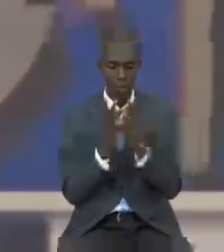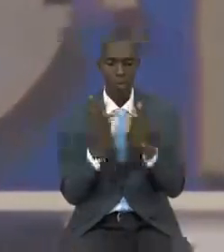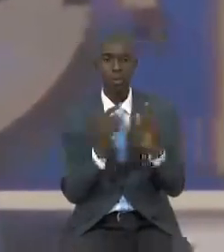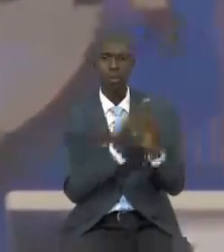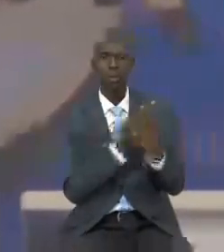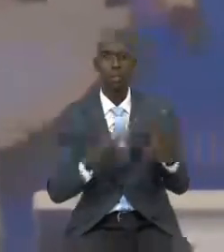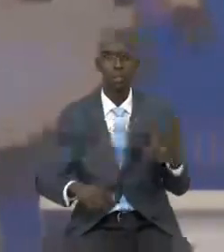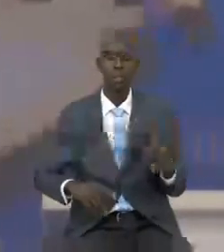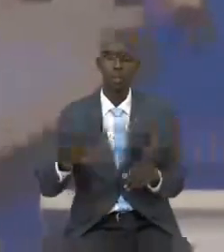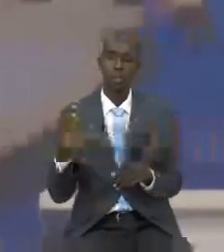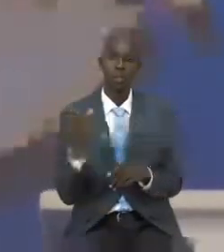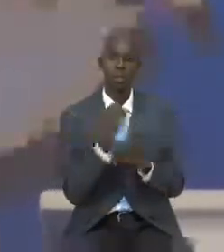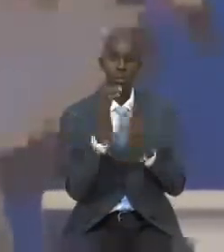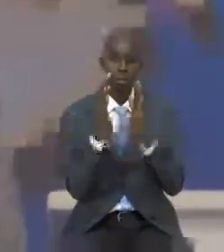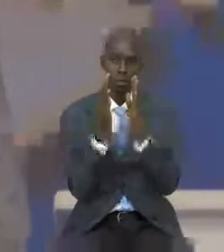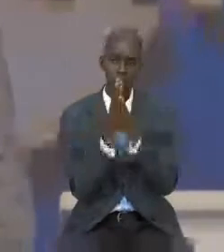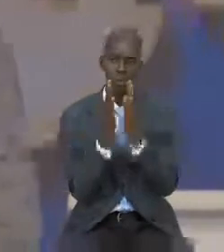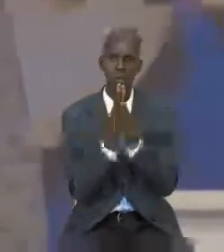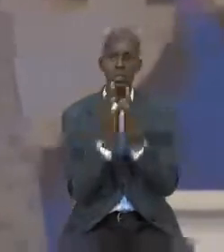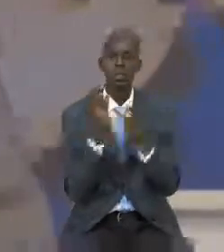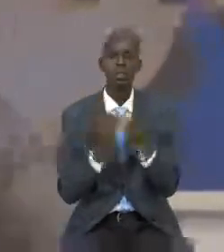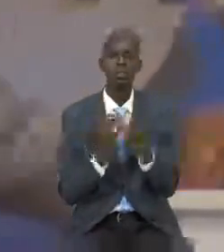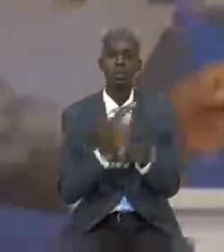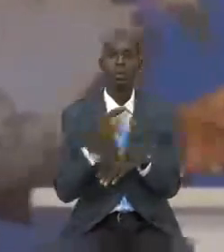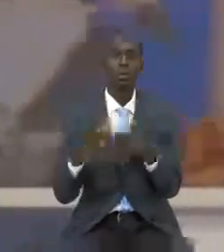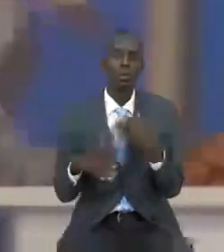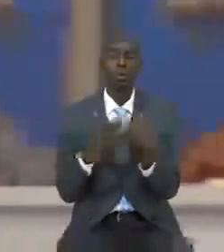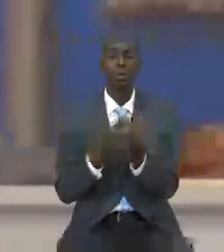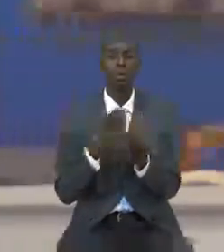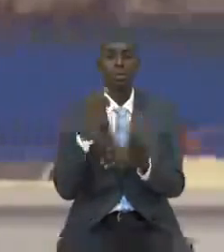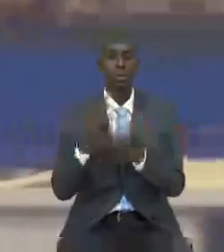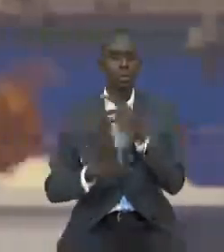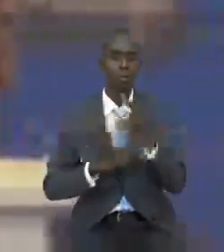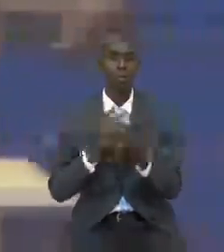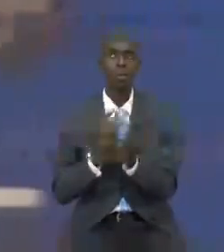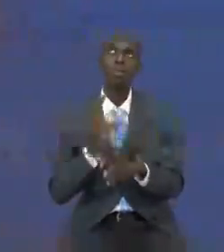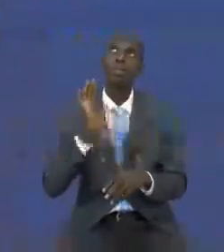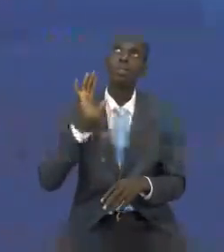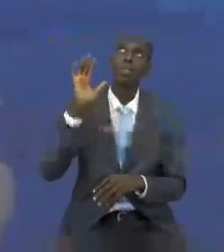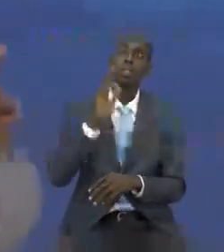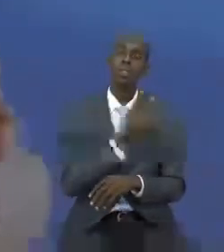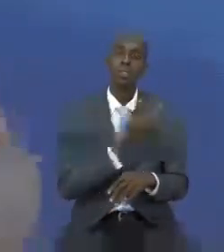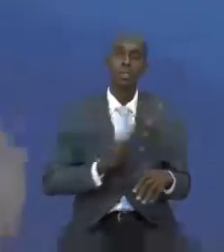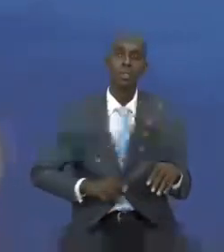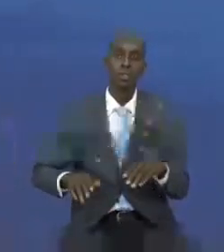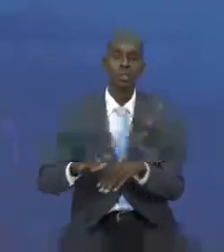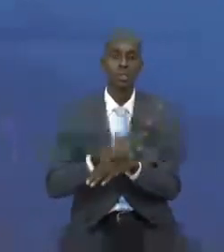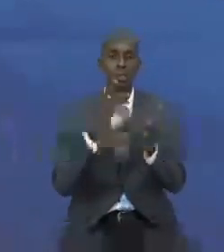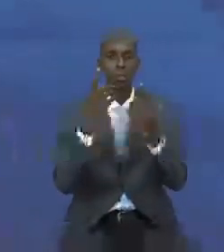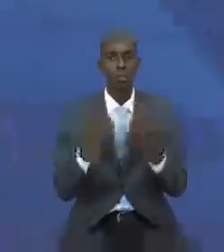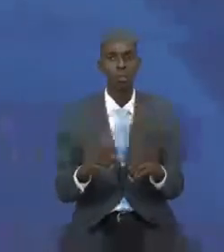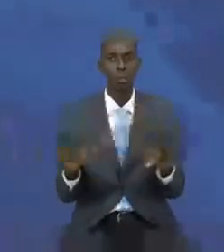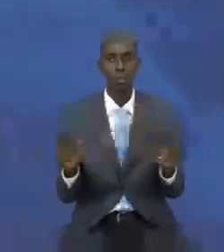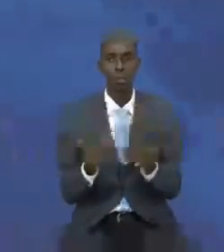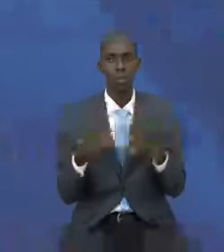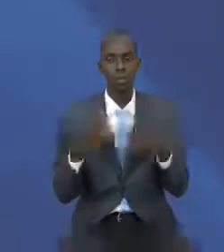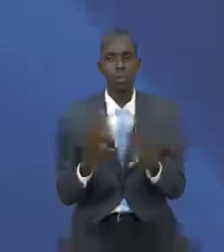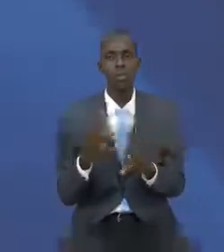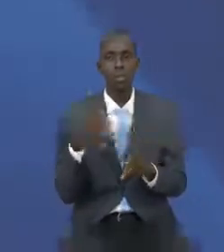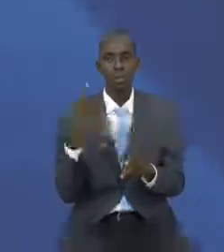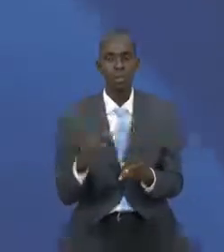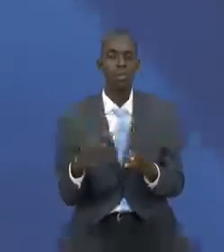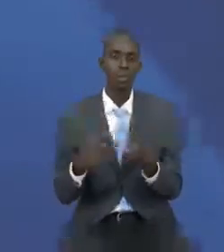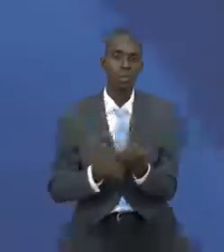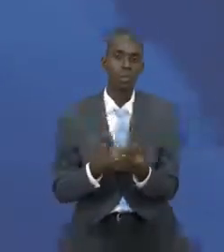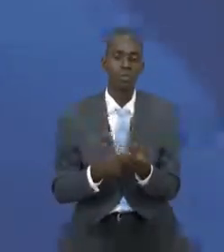Prayer. In all the world, thy kingdom come, the same way the gospel of